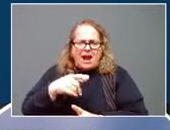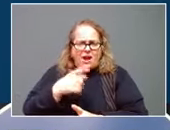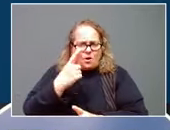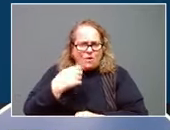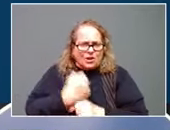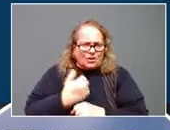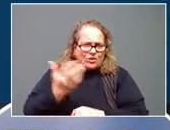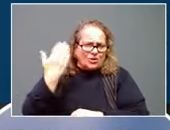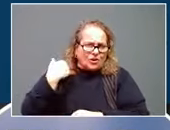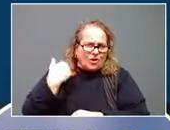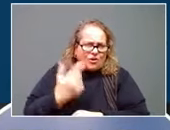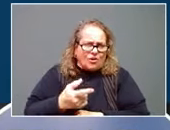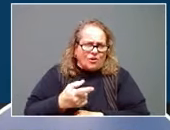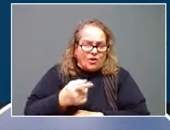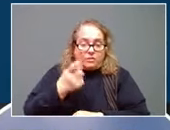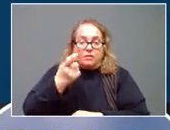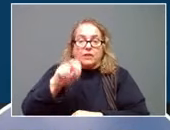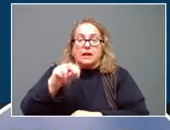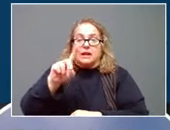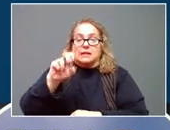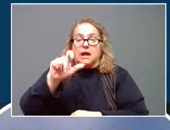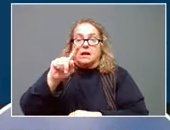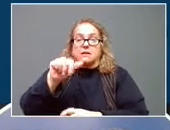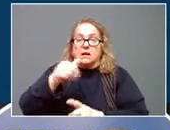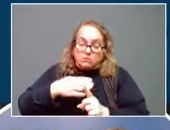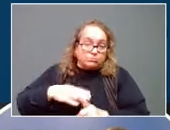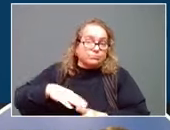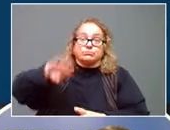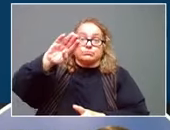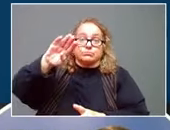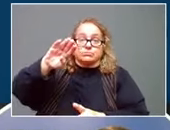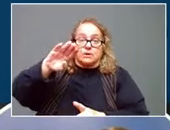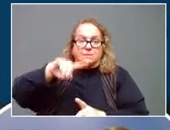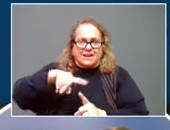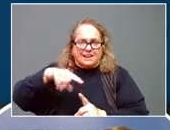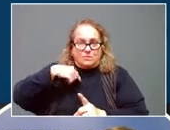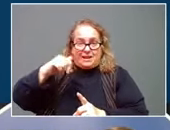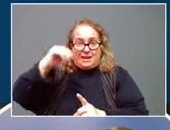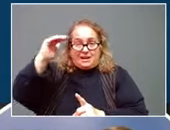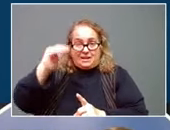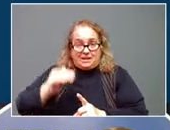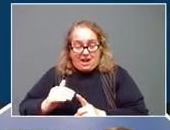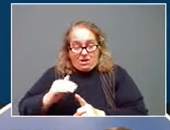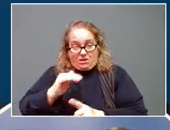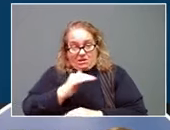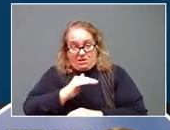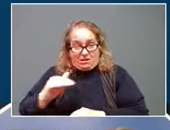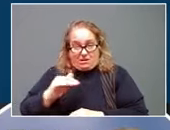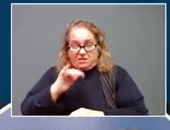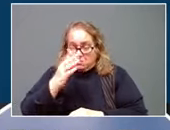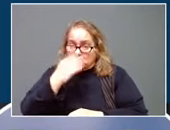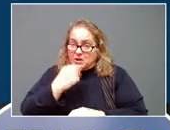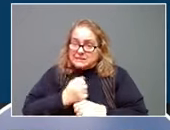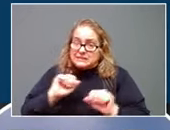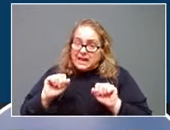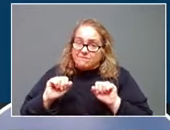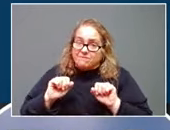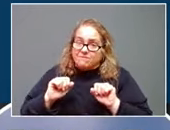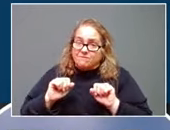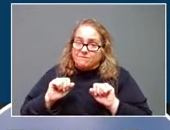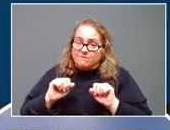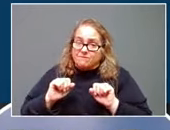And while Delta then came and hit us hard, if we can get down to that level, it was pretty safe. It was pretty safe, especially with the number of people